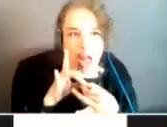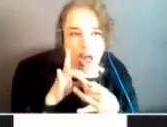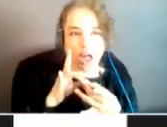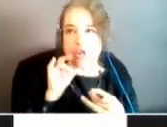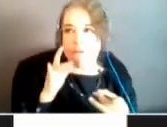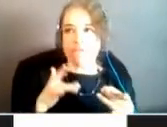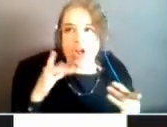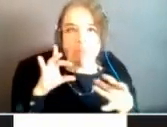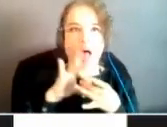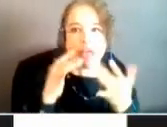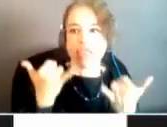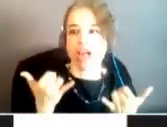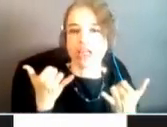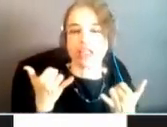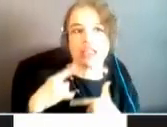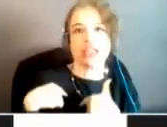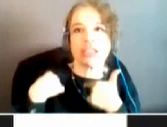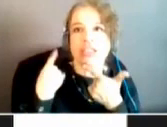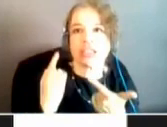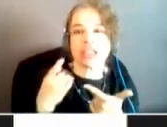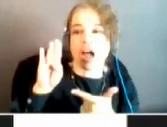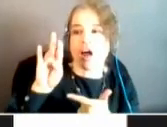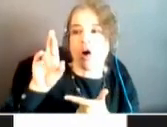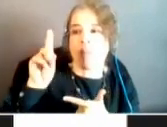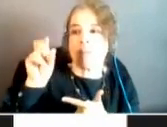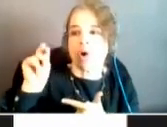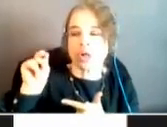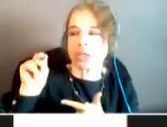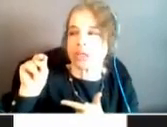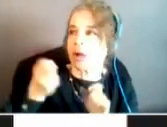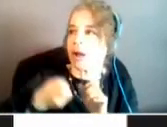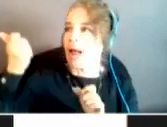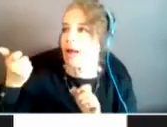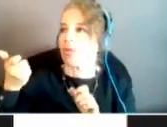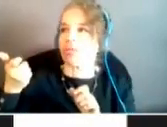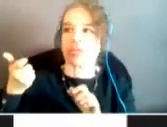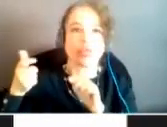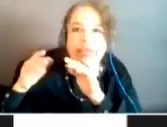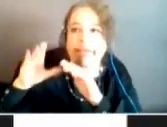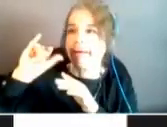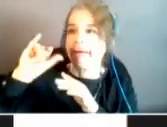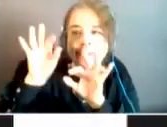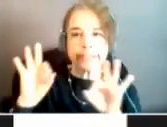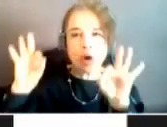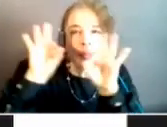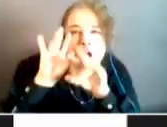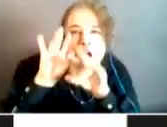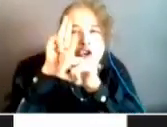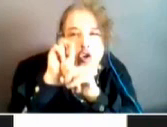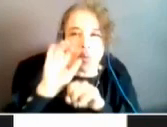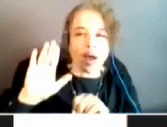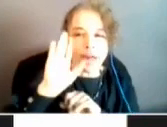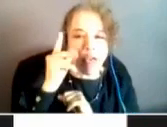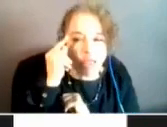don't belong now? Or do you ever feel like you're a burden? You know, I think that is, you know, an important use of his